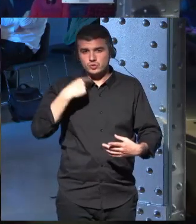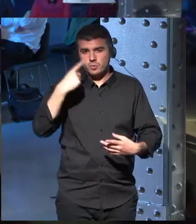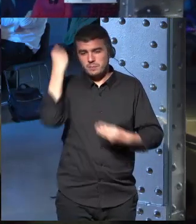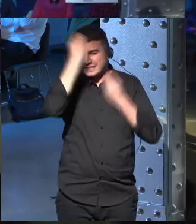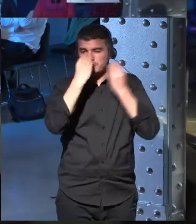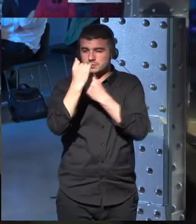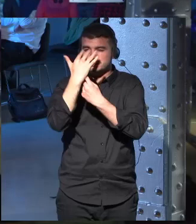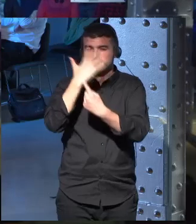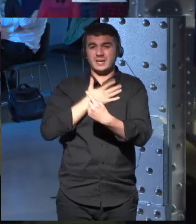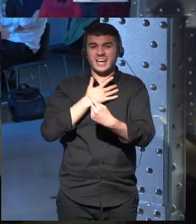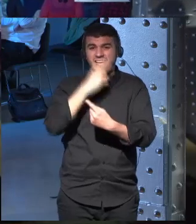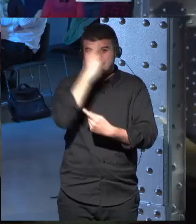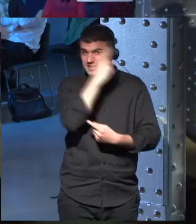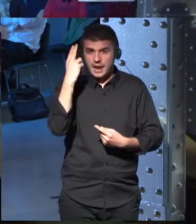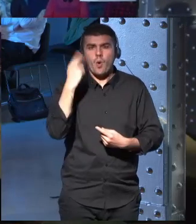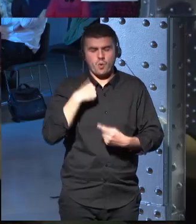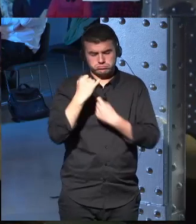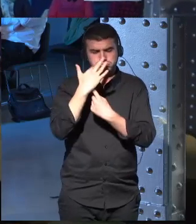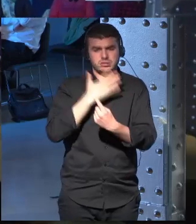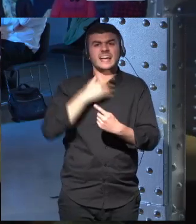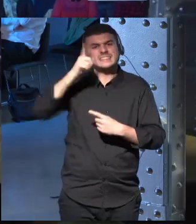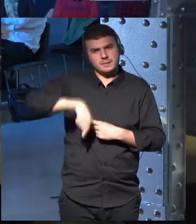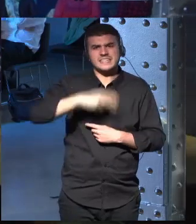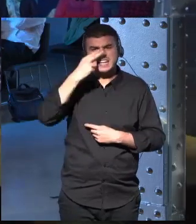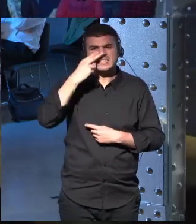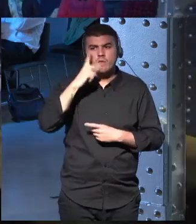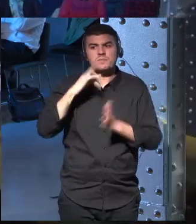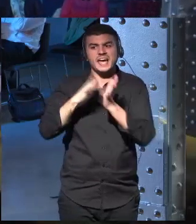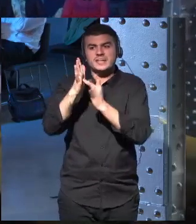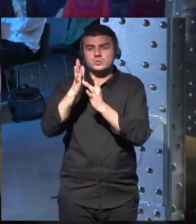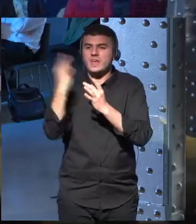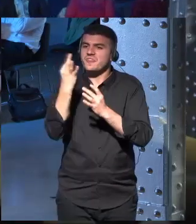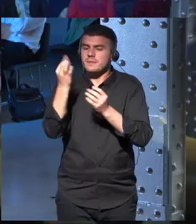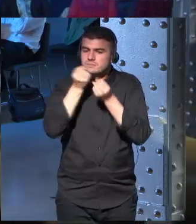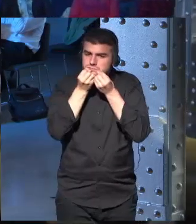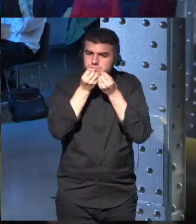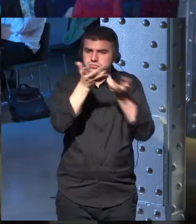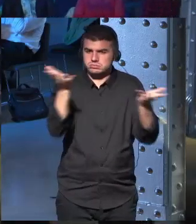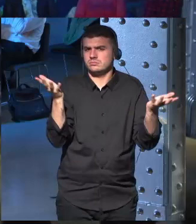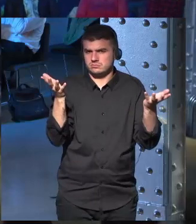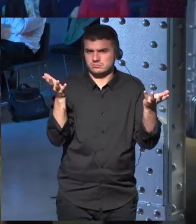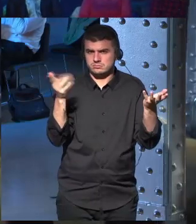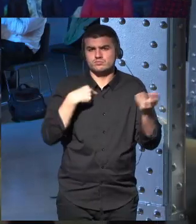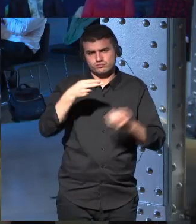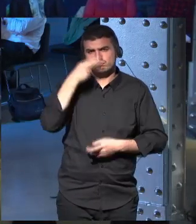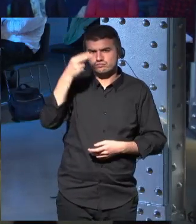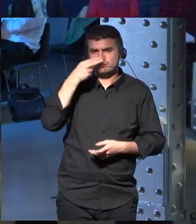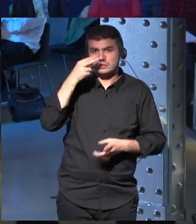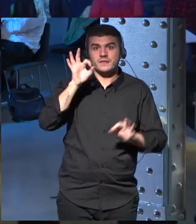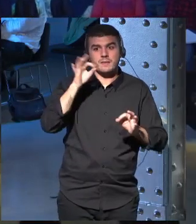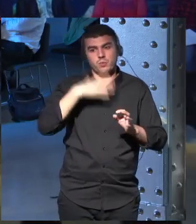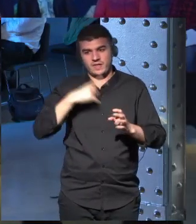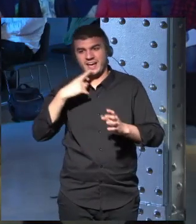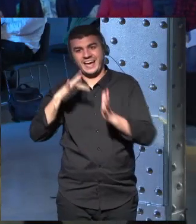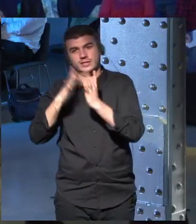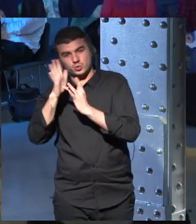interested in what Jesus has to say, both the Jesus of the Gospels, which are, I find, very,